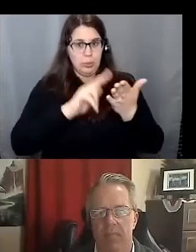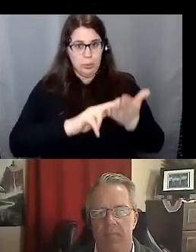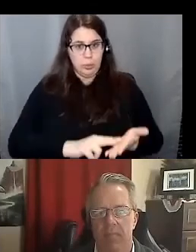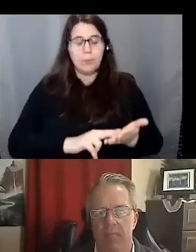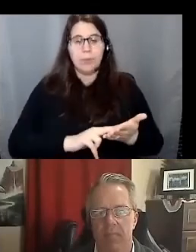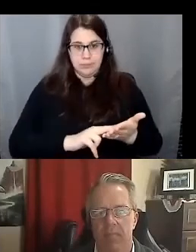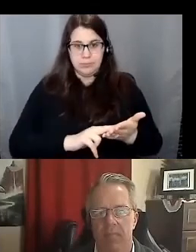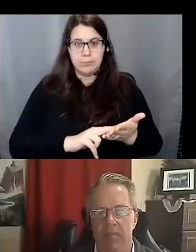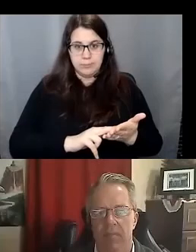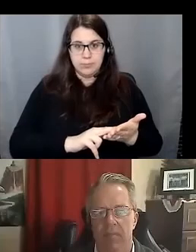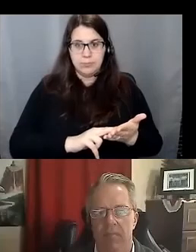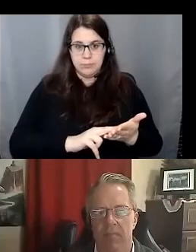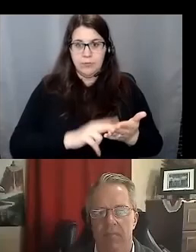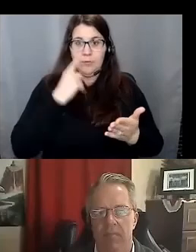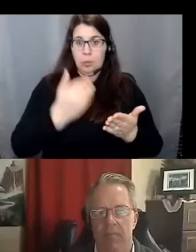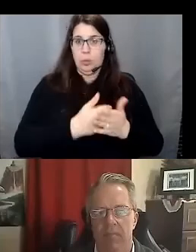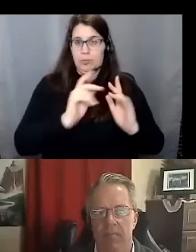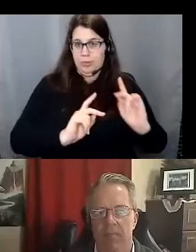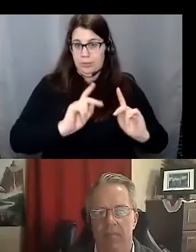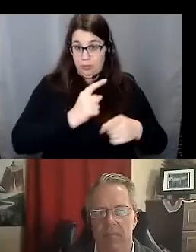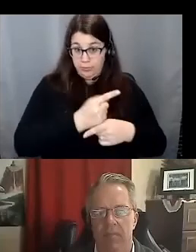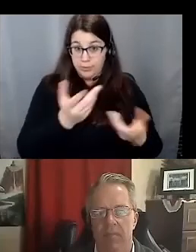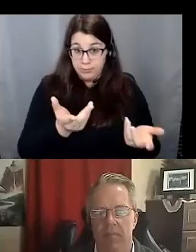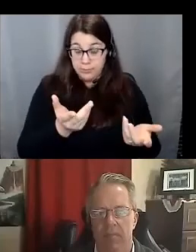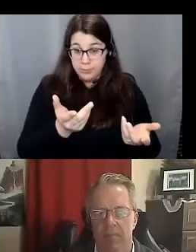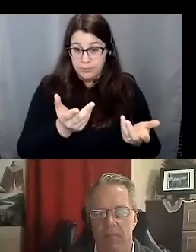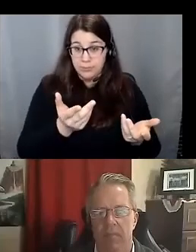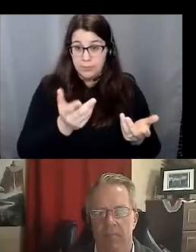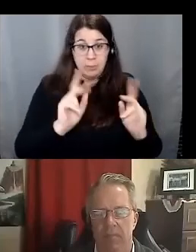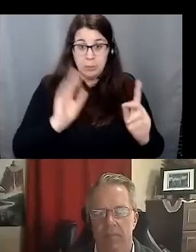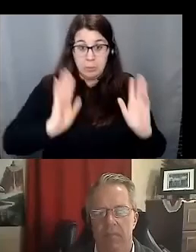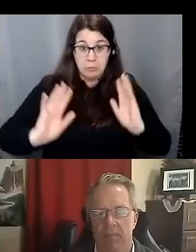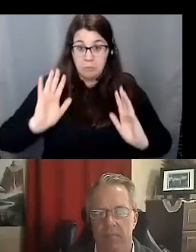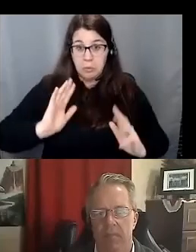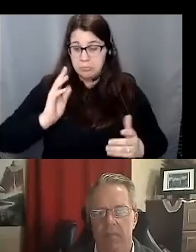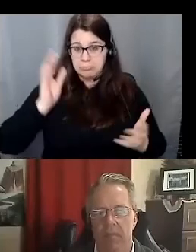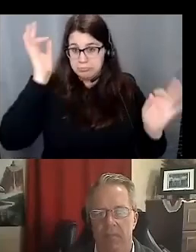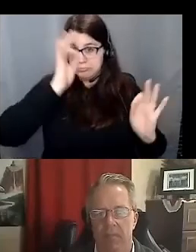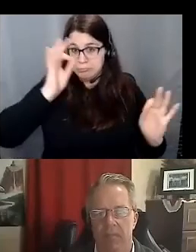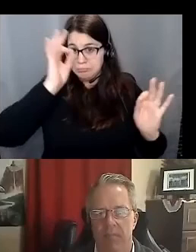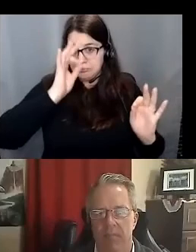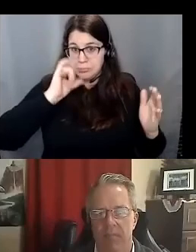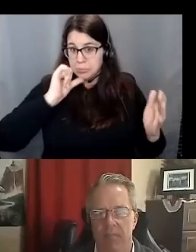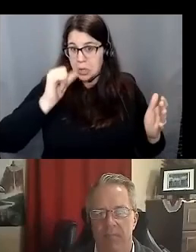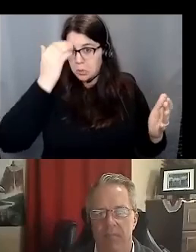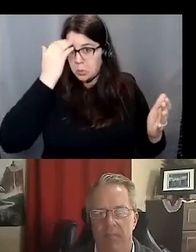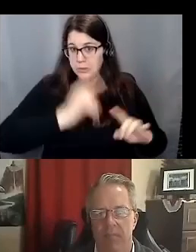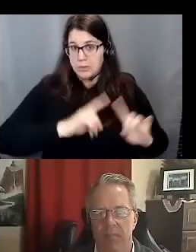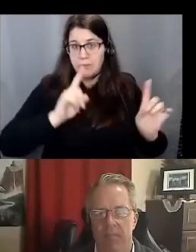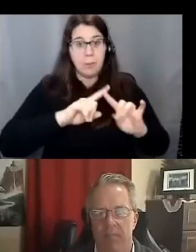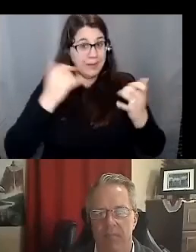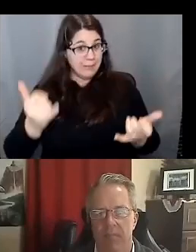new individuals, right? That wouldn't know that there was a difference necessarily. But now with the folks